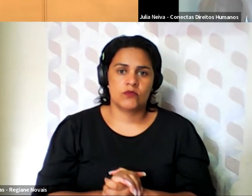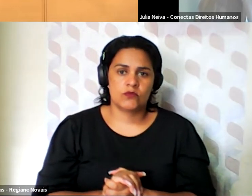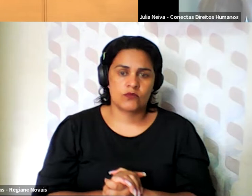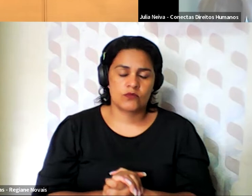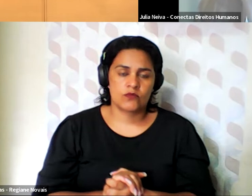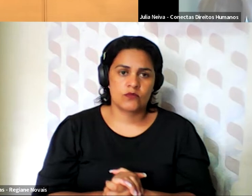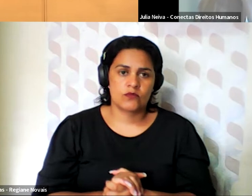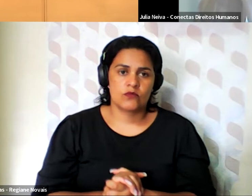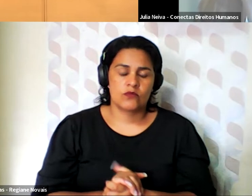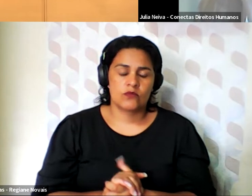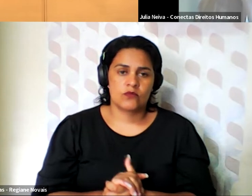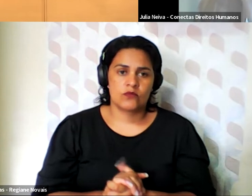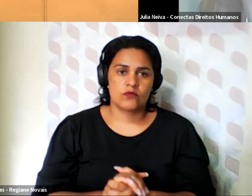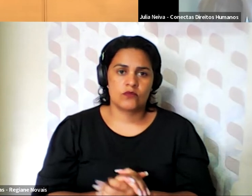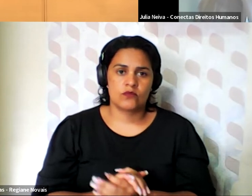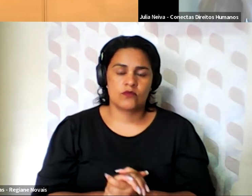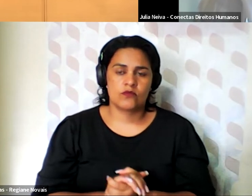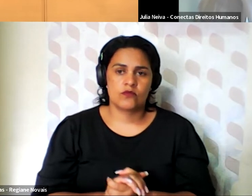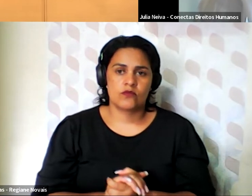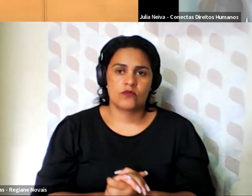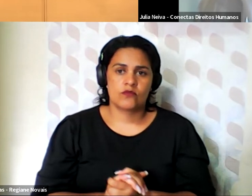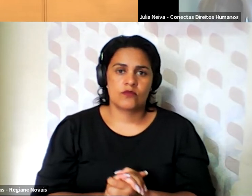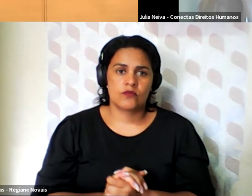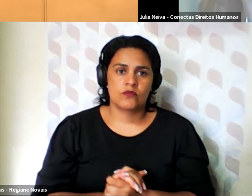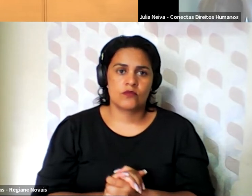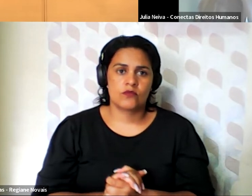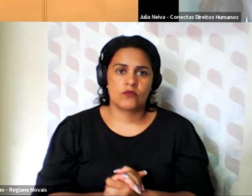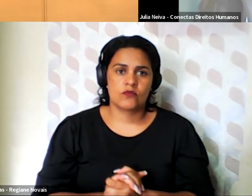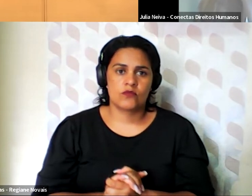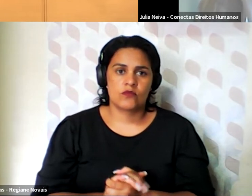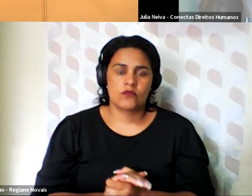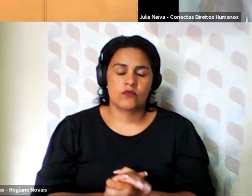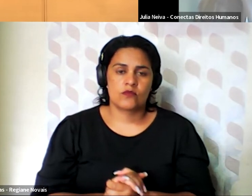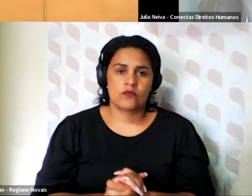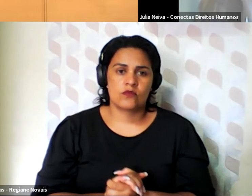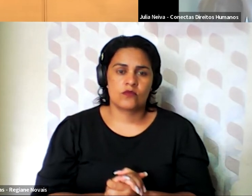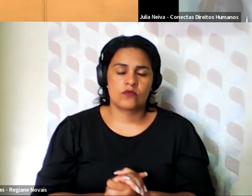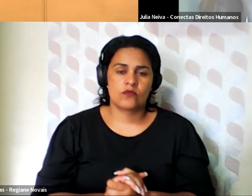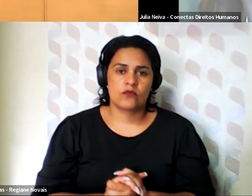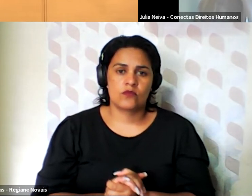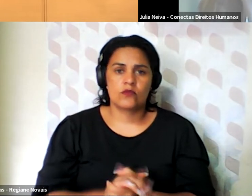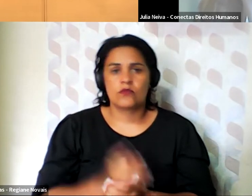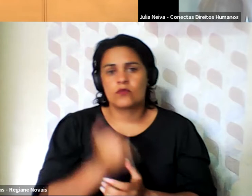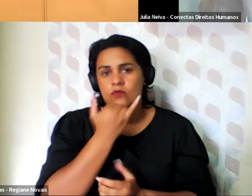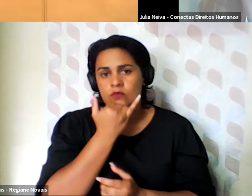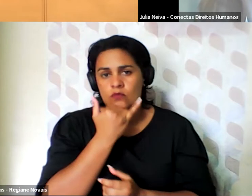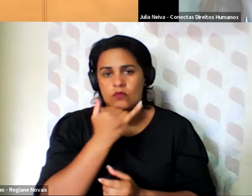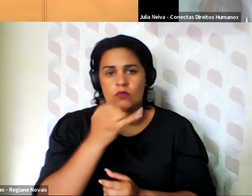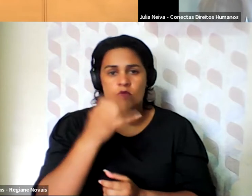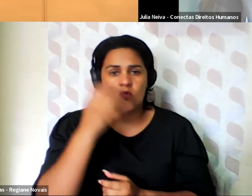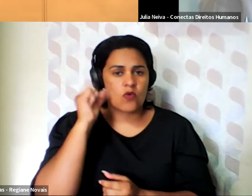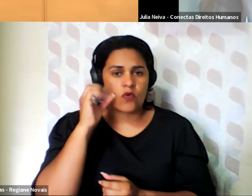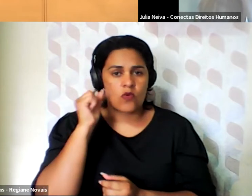probably that's an issue that people will have an eye on and that Brazil have to make efforts to improve.